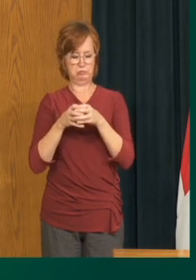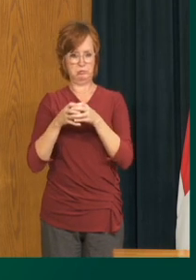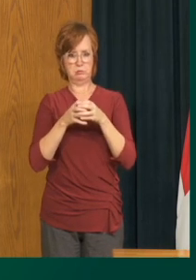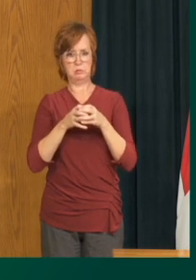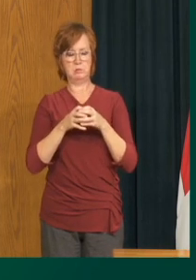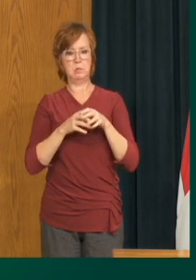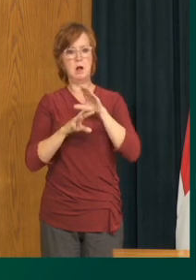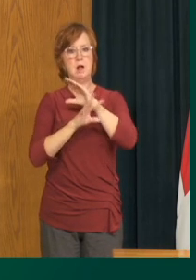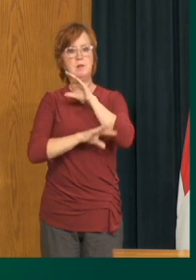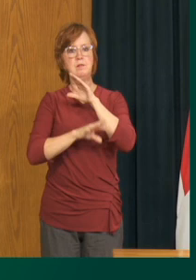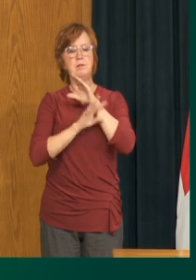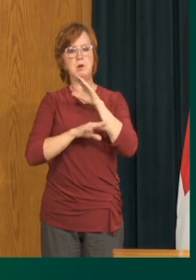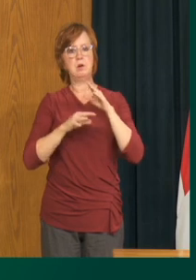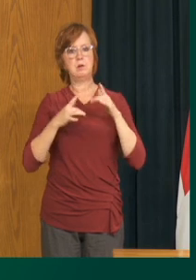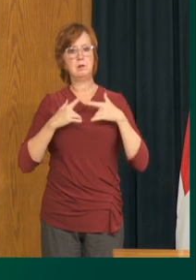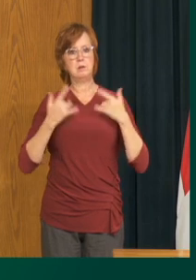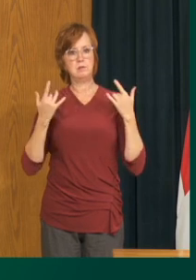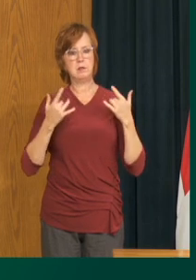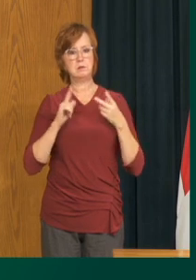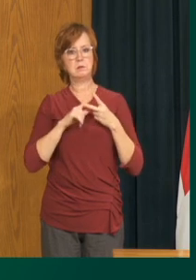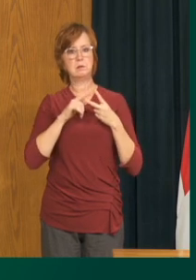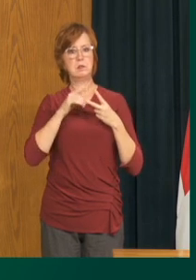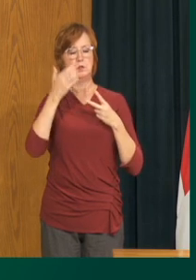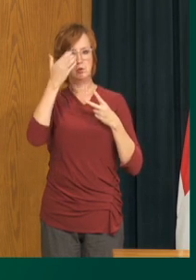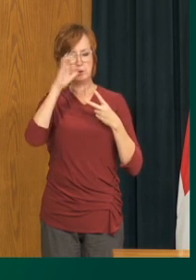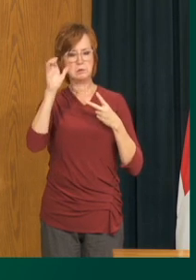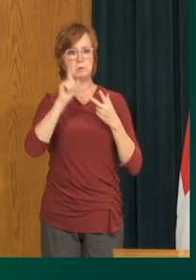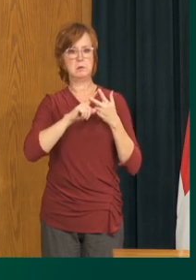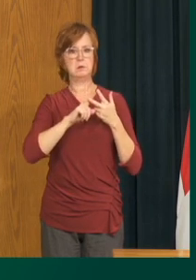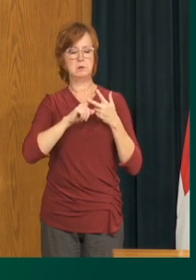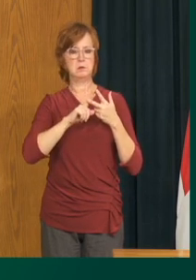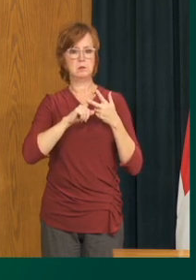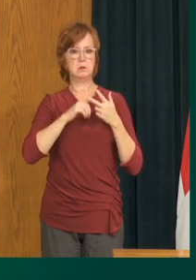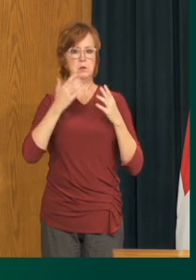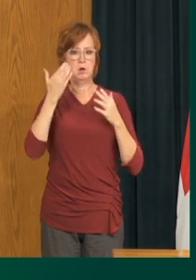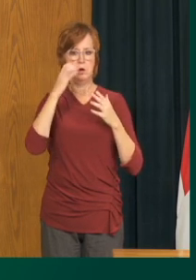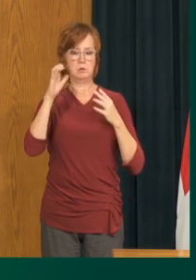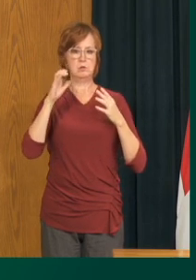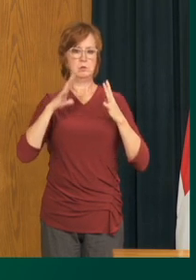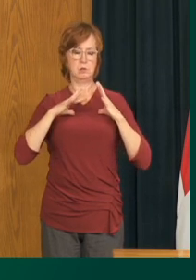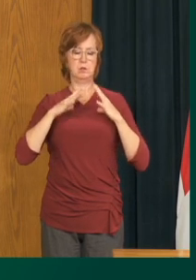events, there will be, and for the Christmas and holiday season, there will be guidelines developed